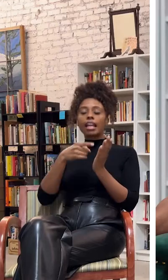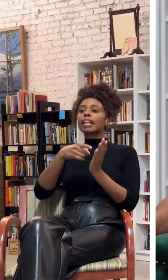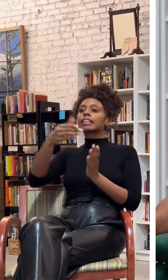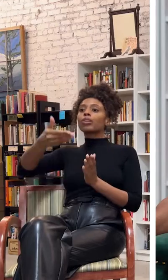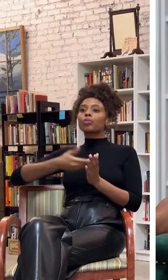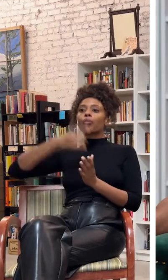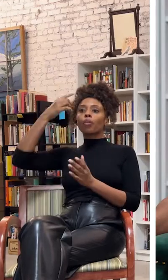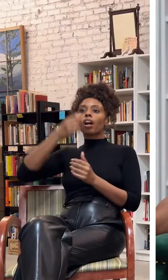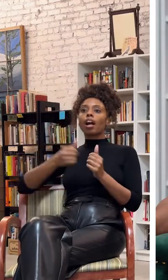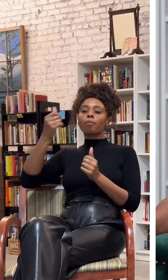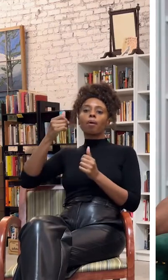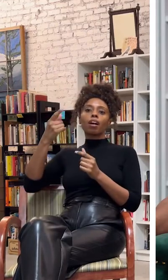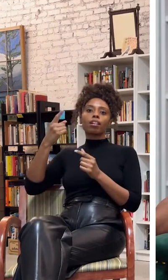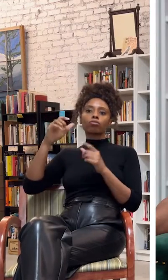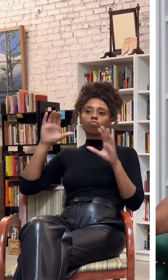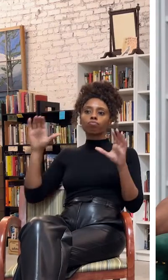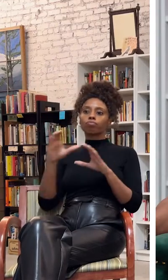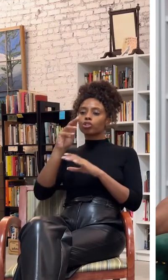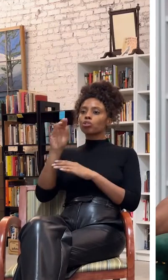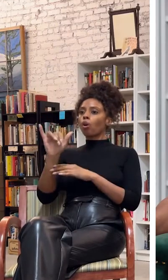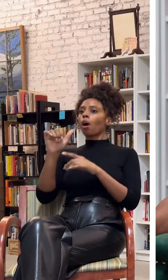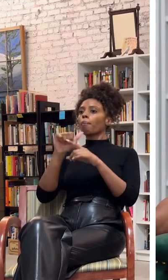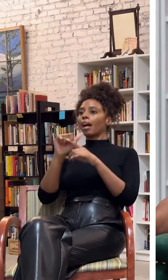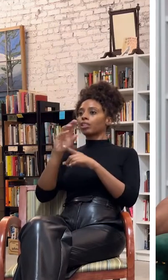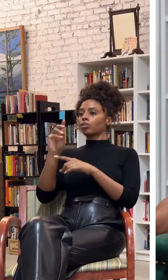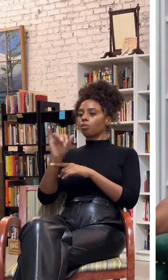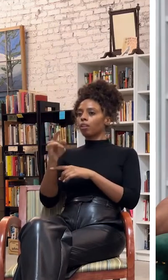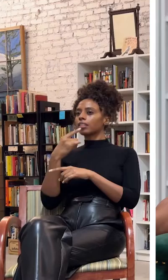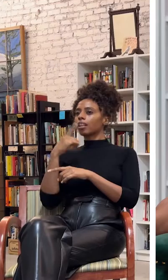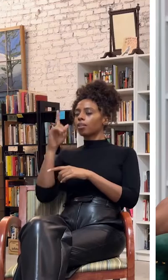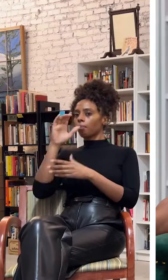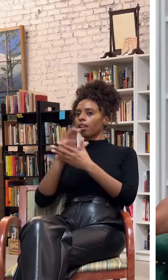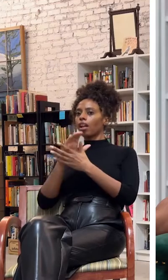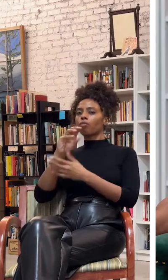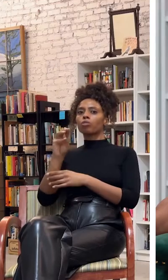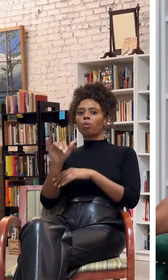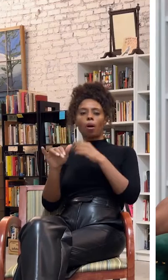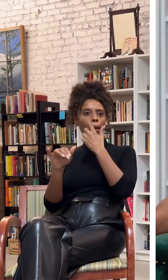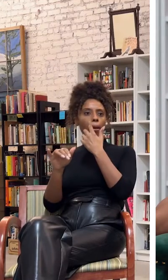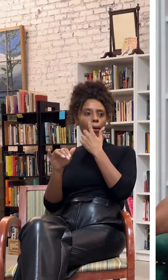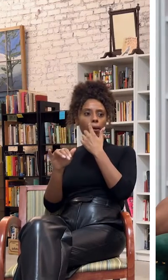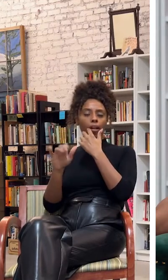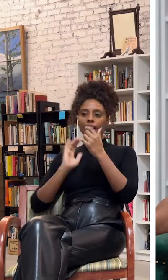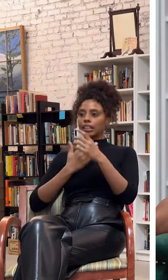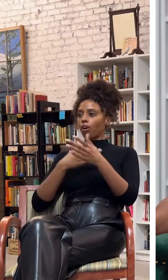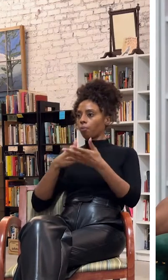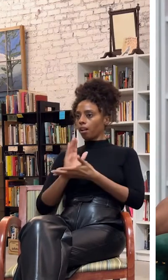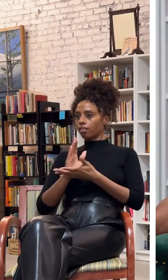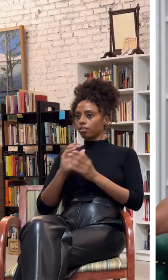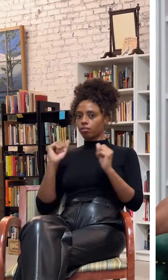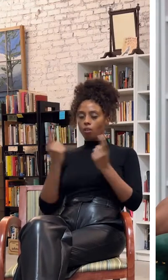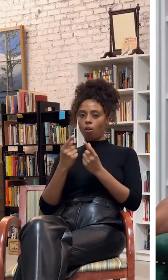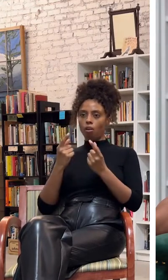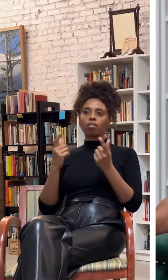for everybody to practice joy. You say that you believe joy, and you say you believe it's our right, all